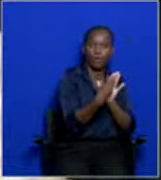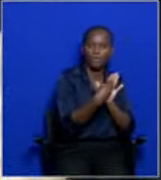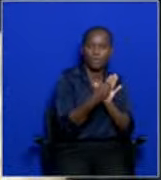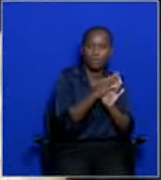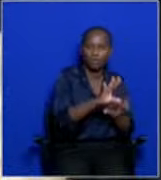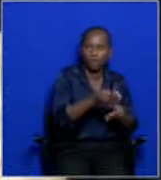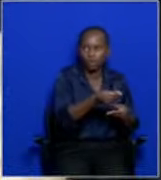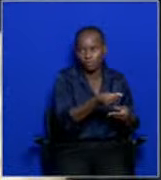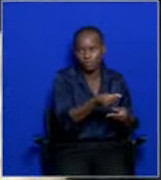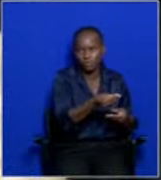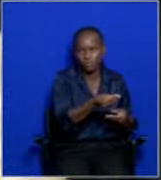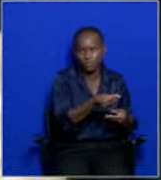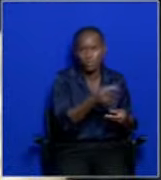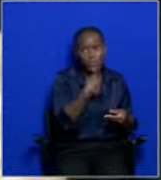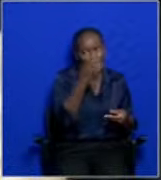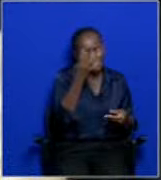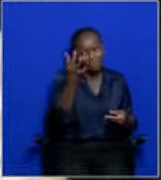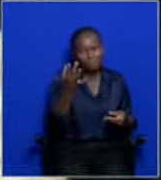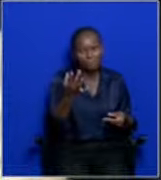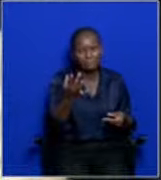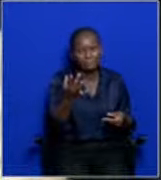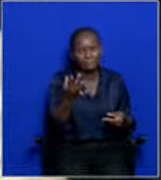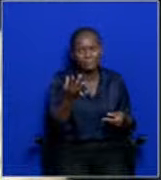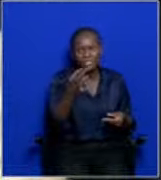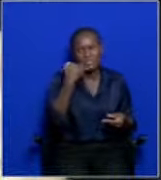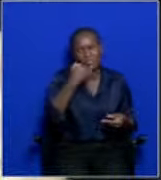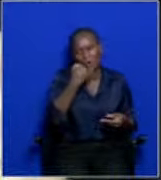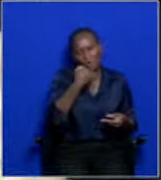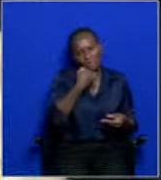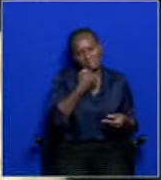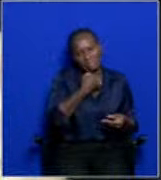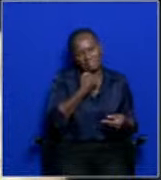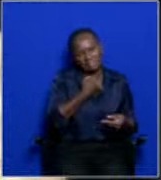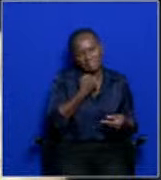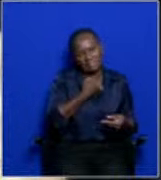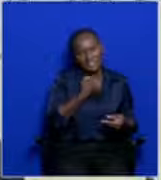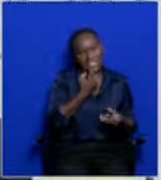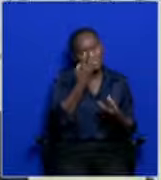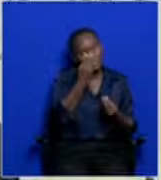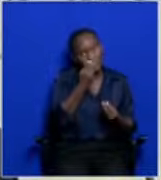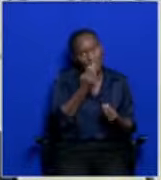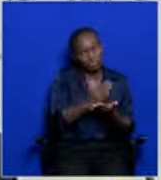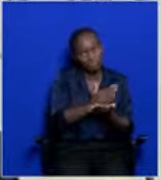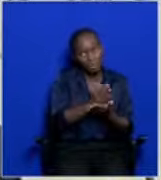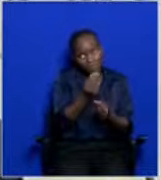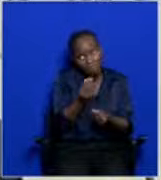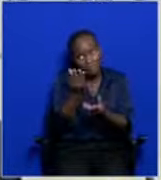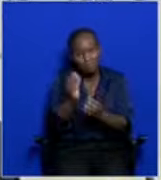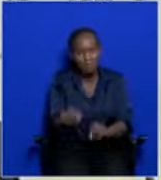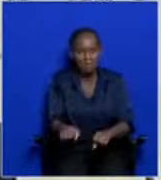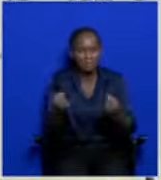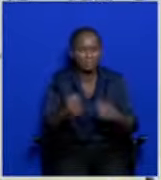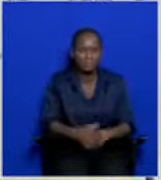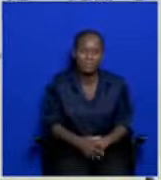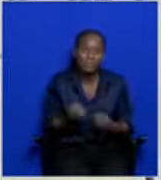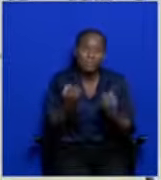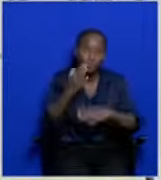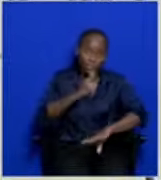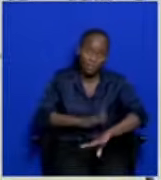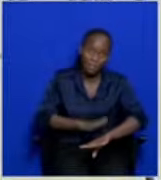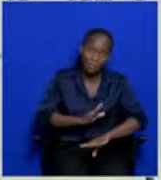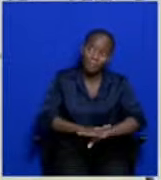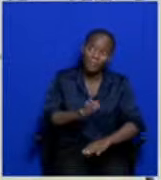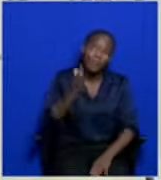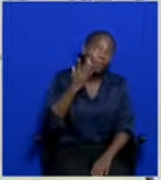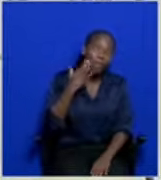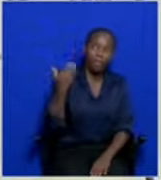them that we can't give you this one. In most of the cases, we give them those